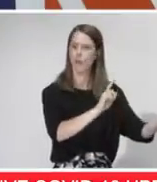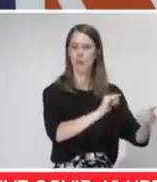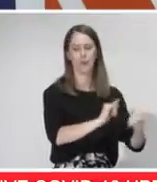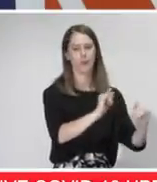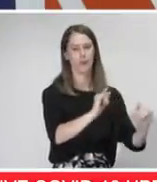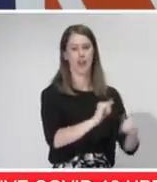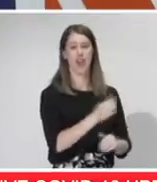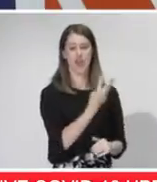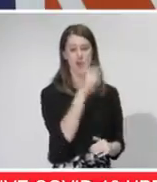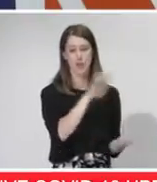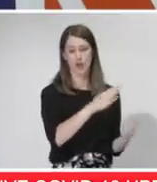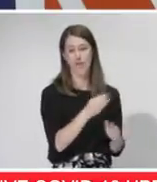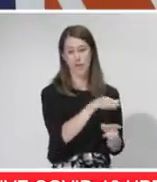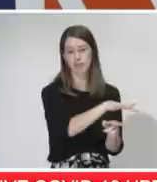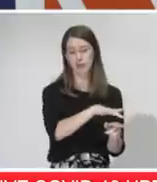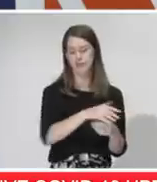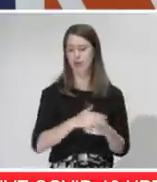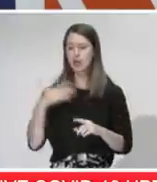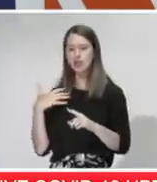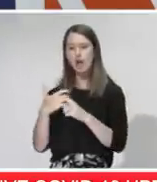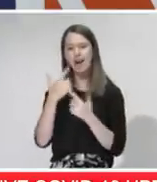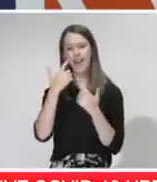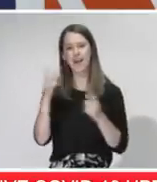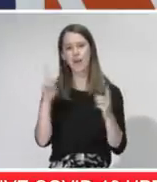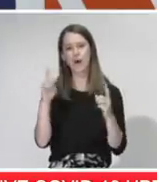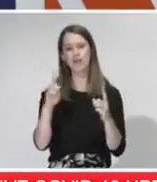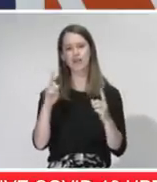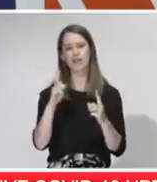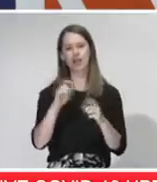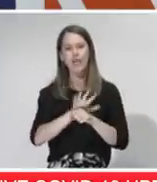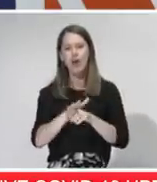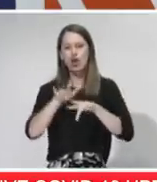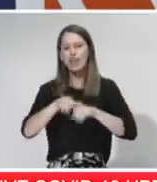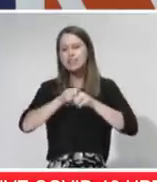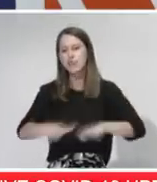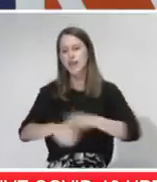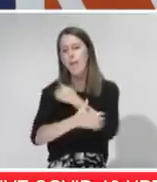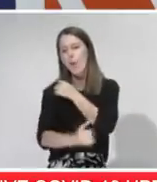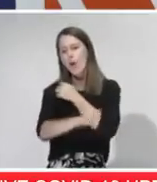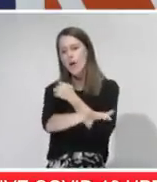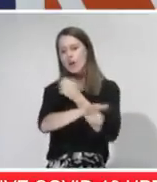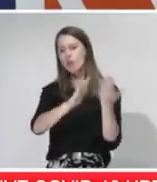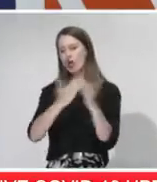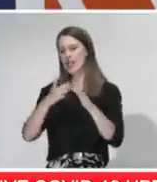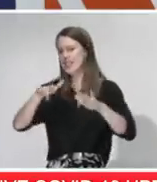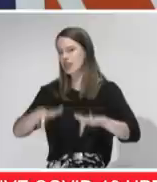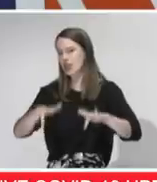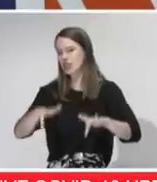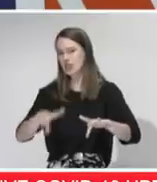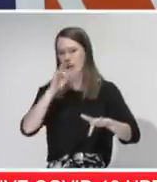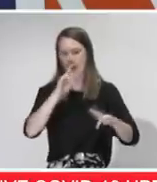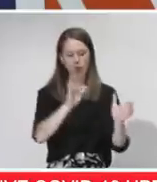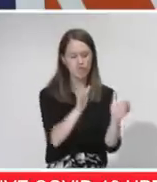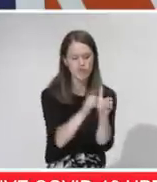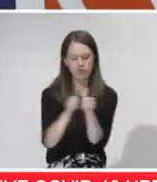have occurred. We've been lucky to date that the virus is not evident in some of our communities where people often live in close quarters